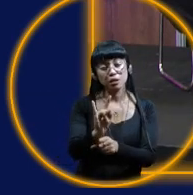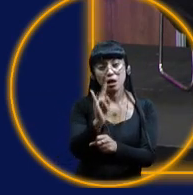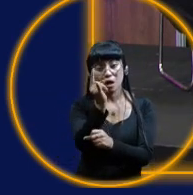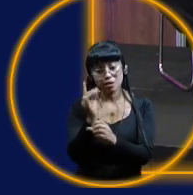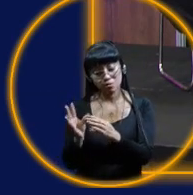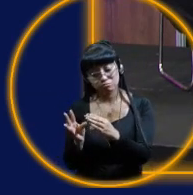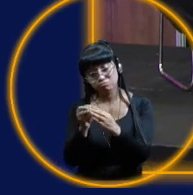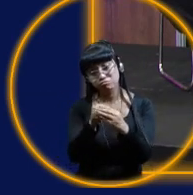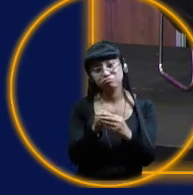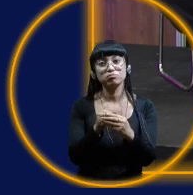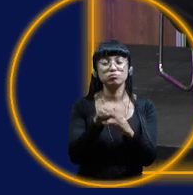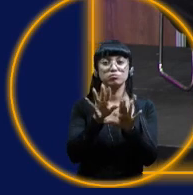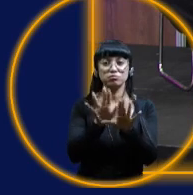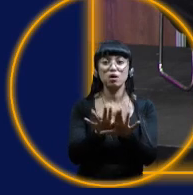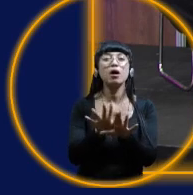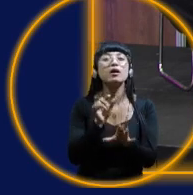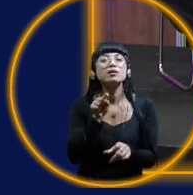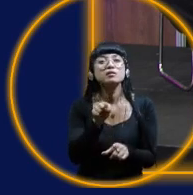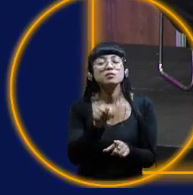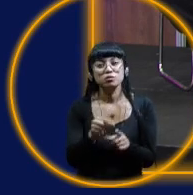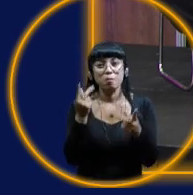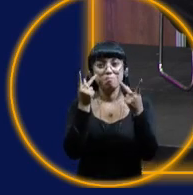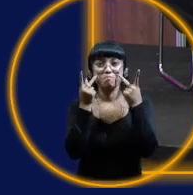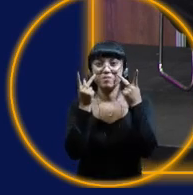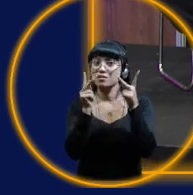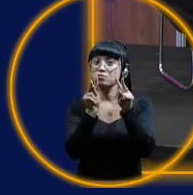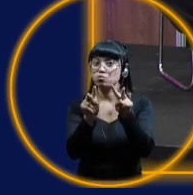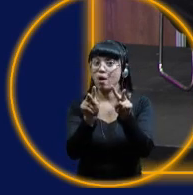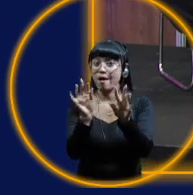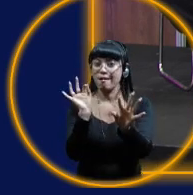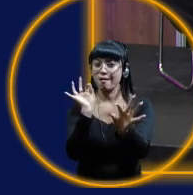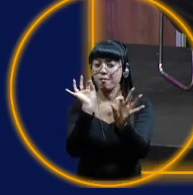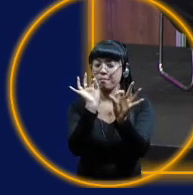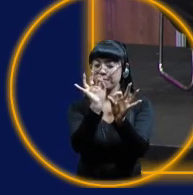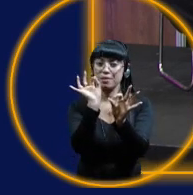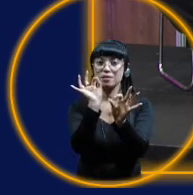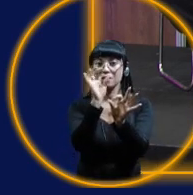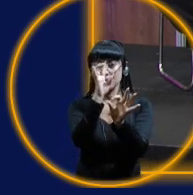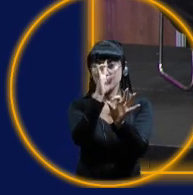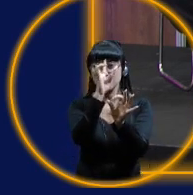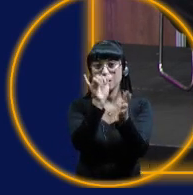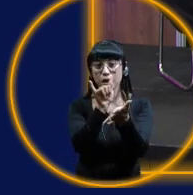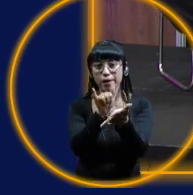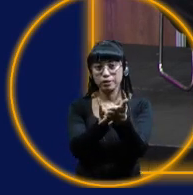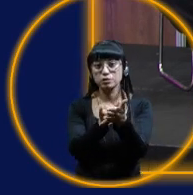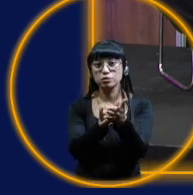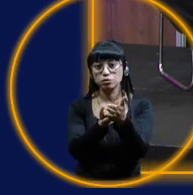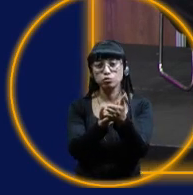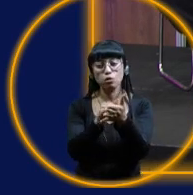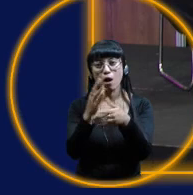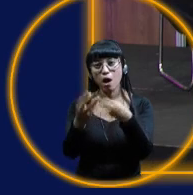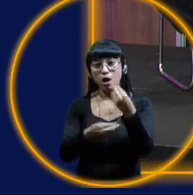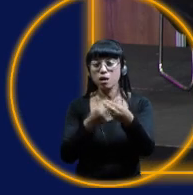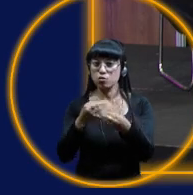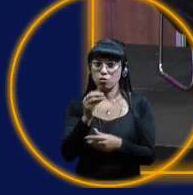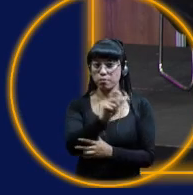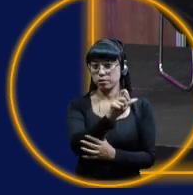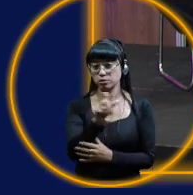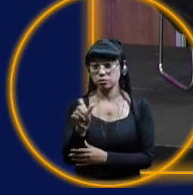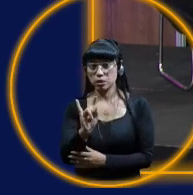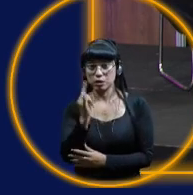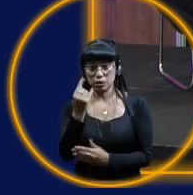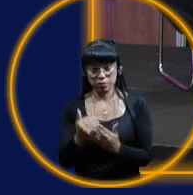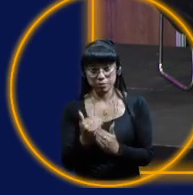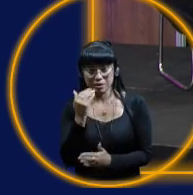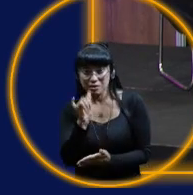visual element. And it's more likely to show up organically in people's lives if it starts with that. Of course. I